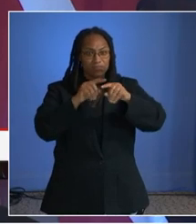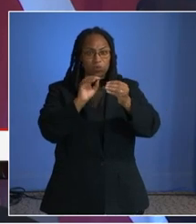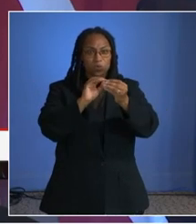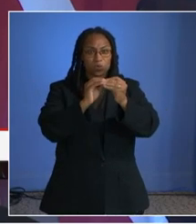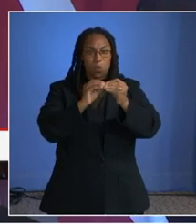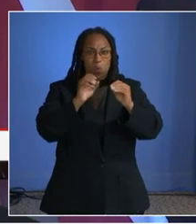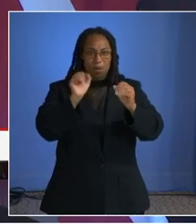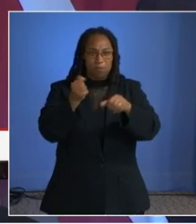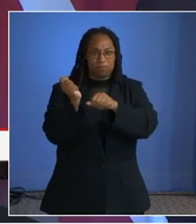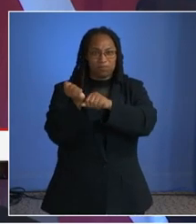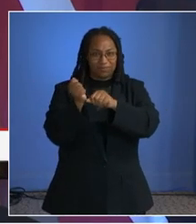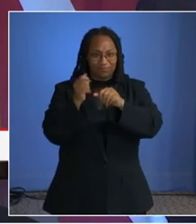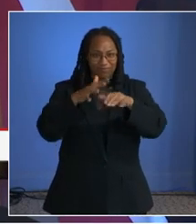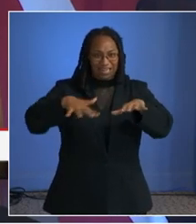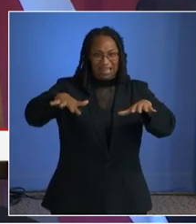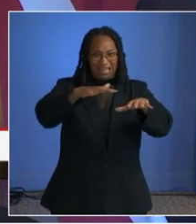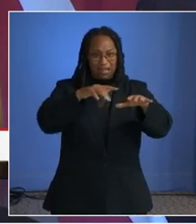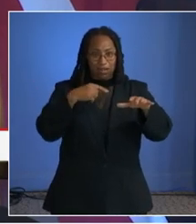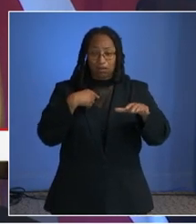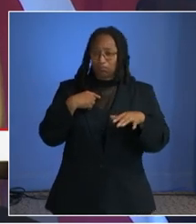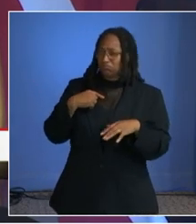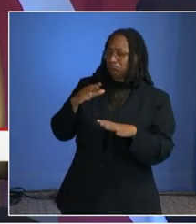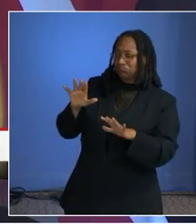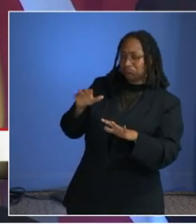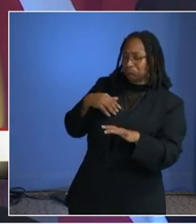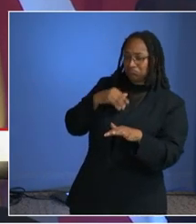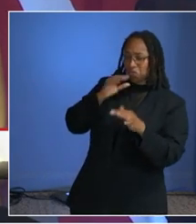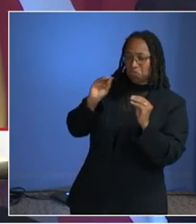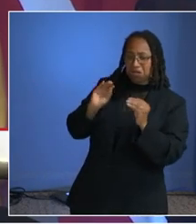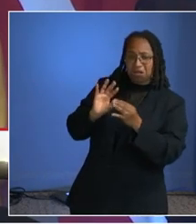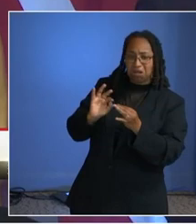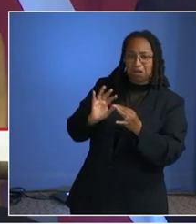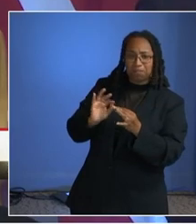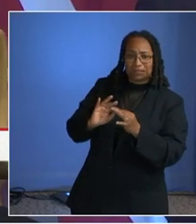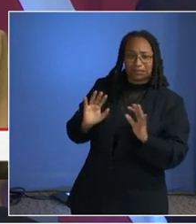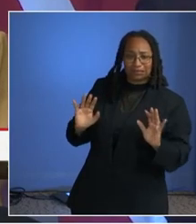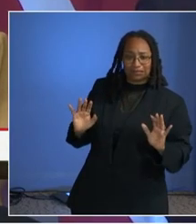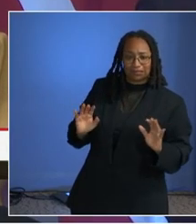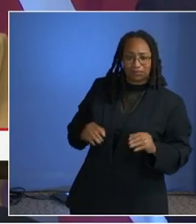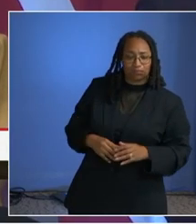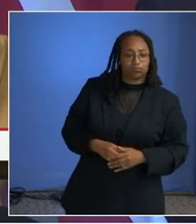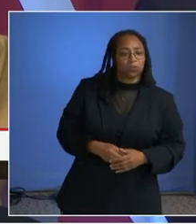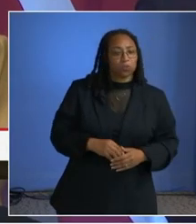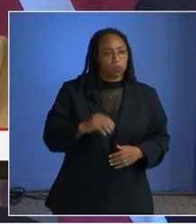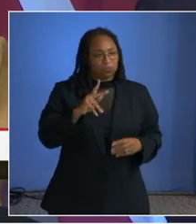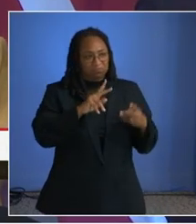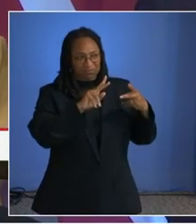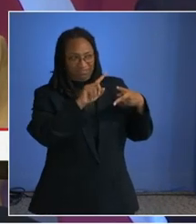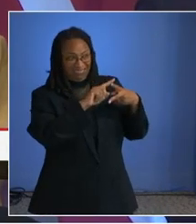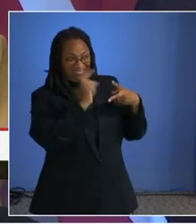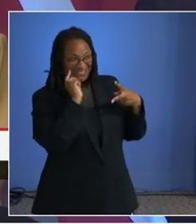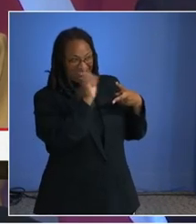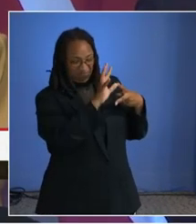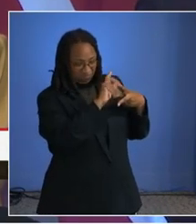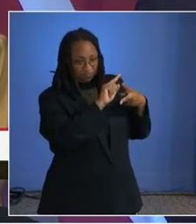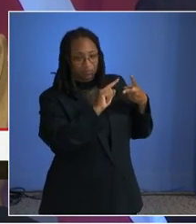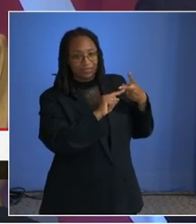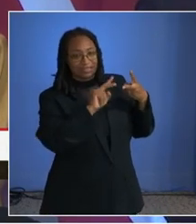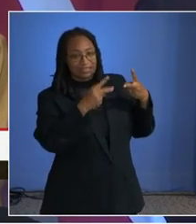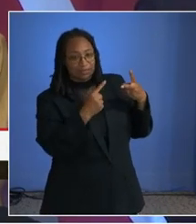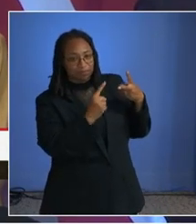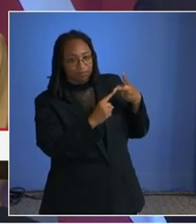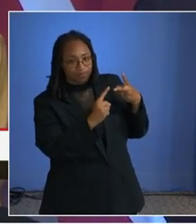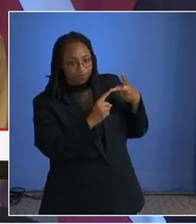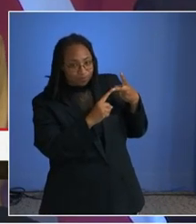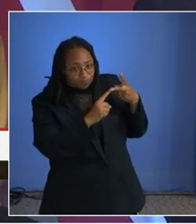Post reporting on sexual harassment claims through the executive's office. There were my question related to that, and the